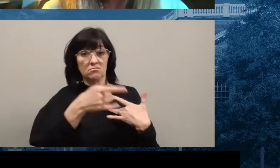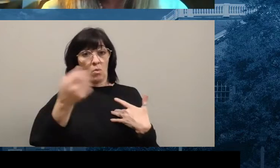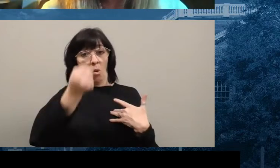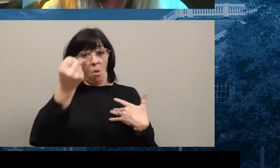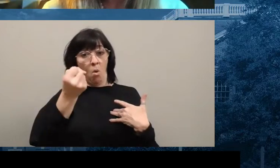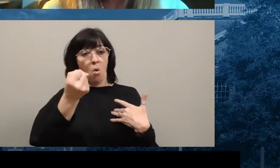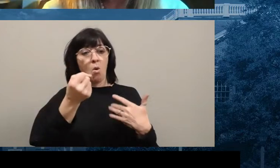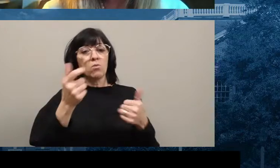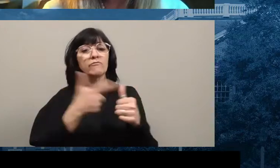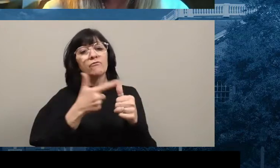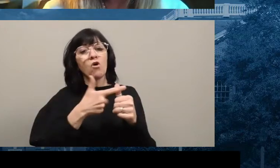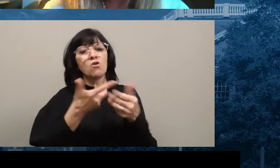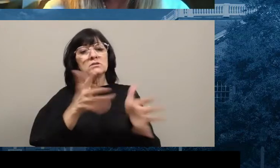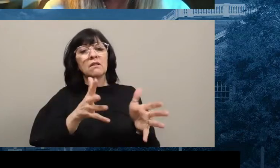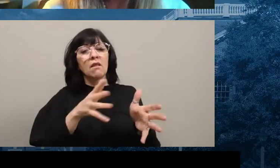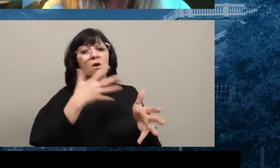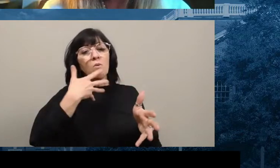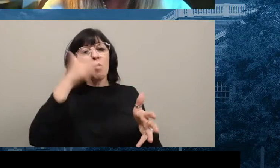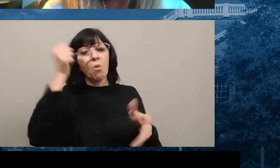couple of weeks, that